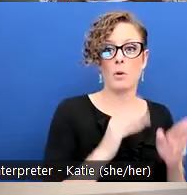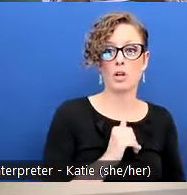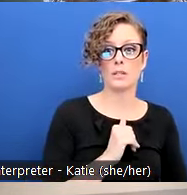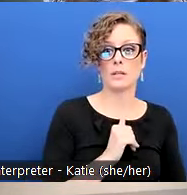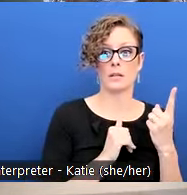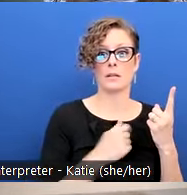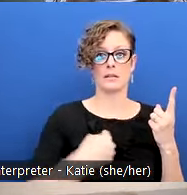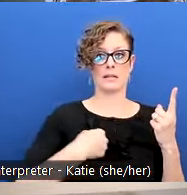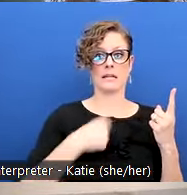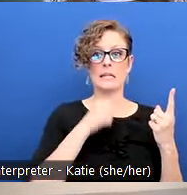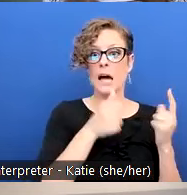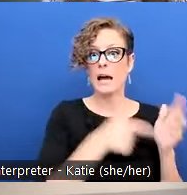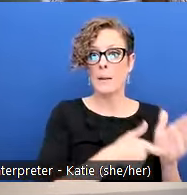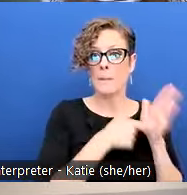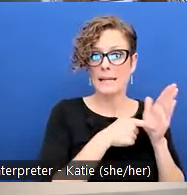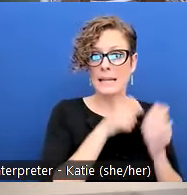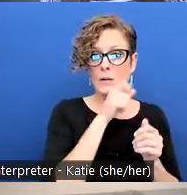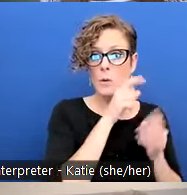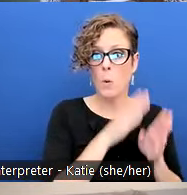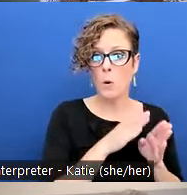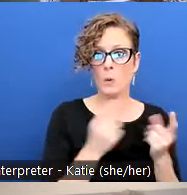area currently.